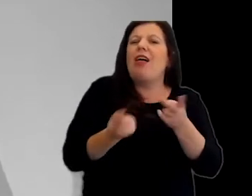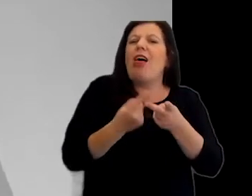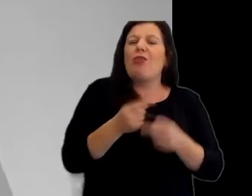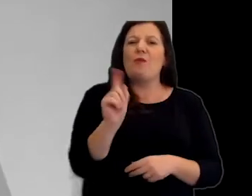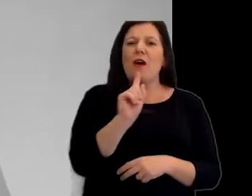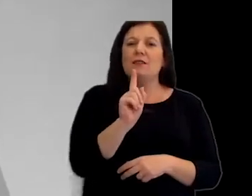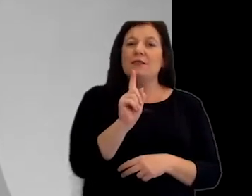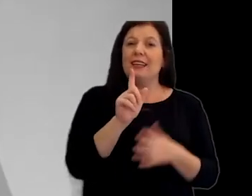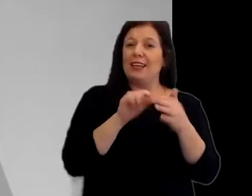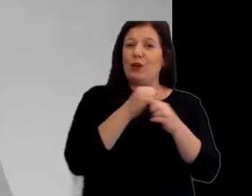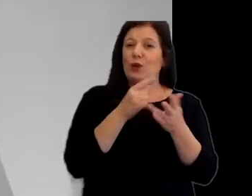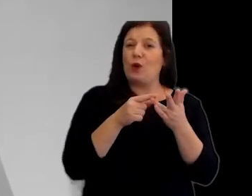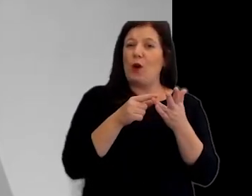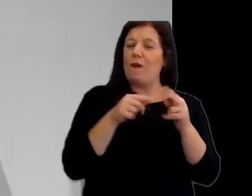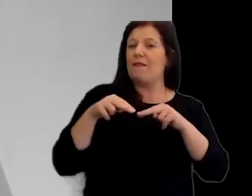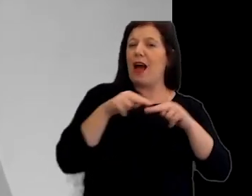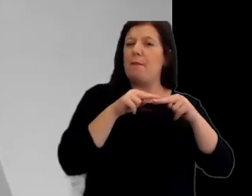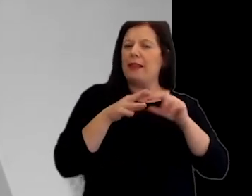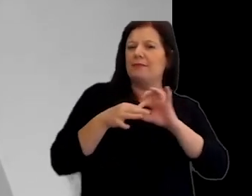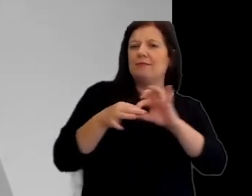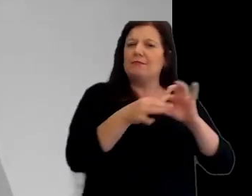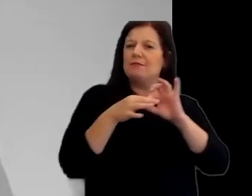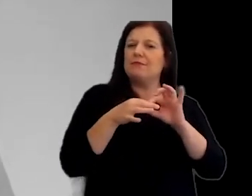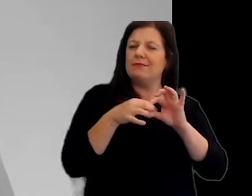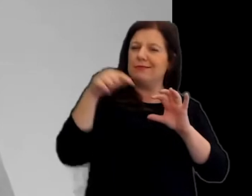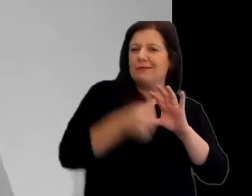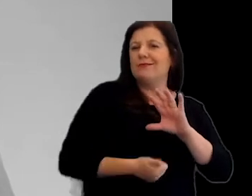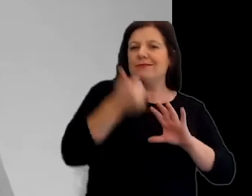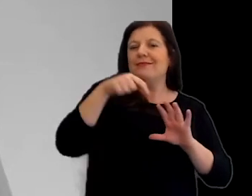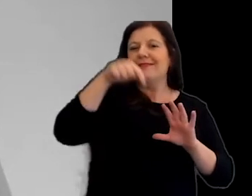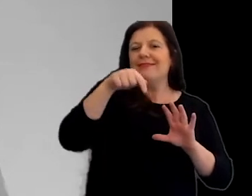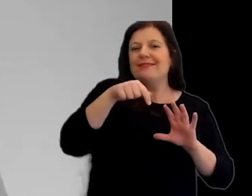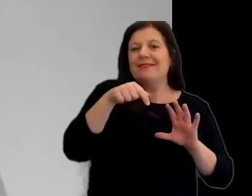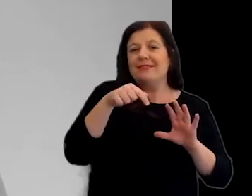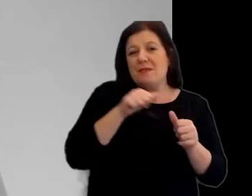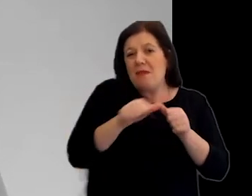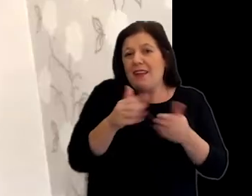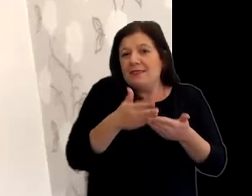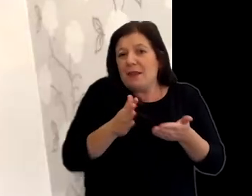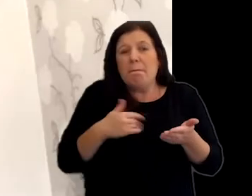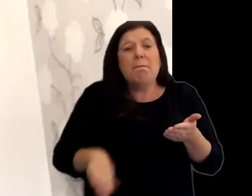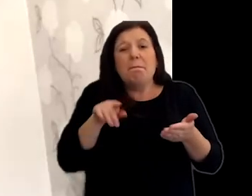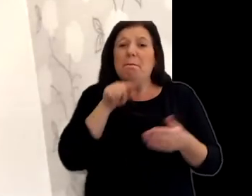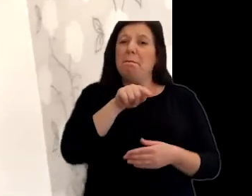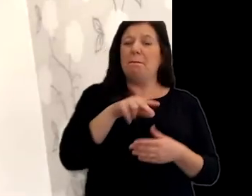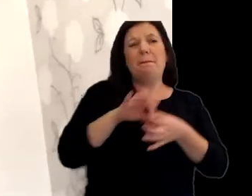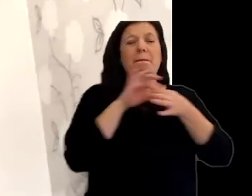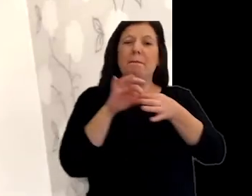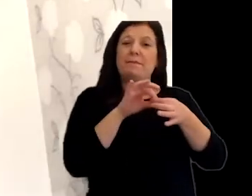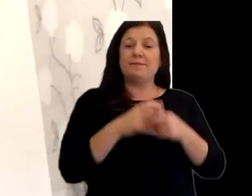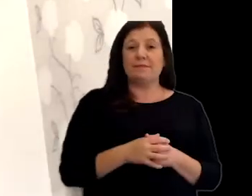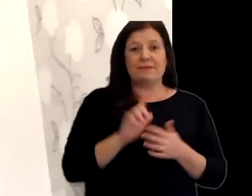part of their family, which is probably the greatest thing that's ever happened to me. Without Ego even knowing